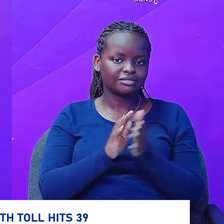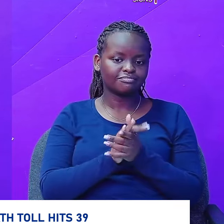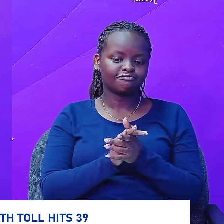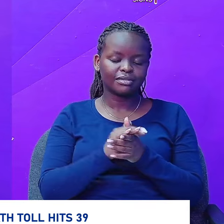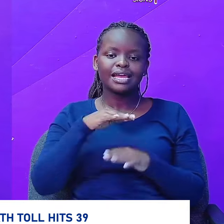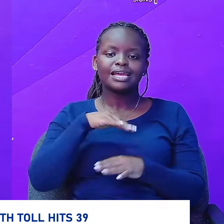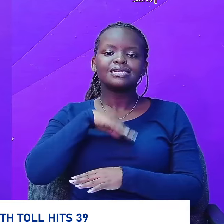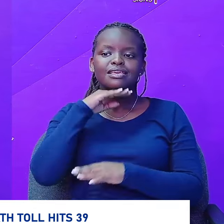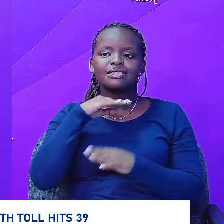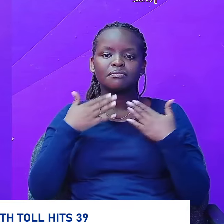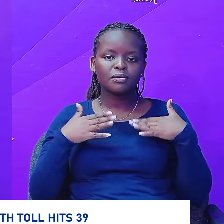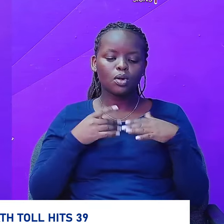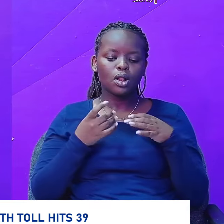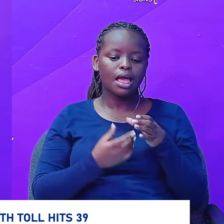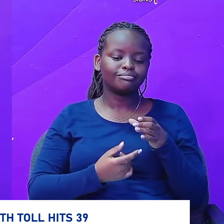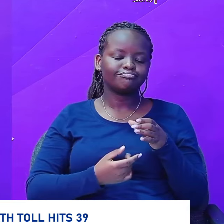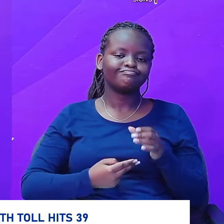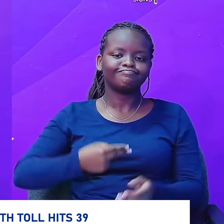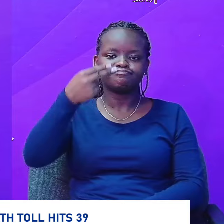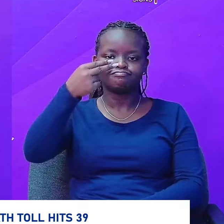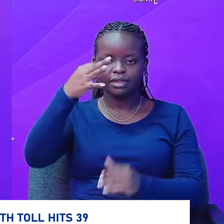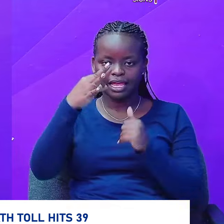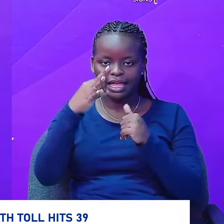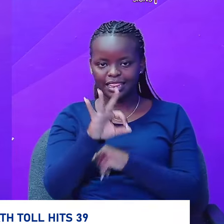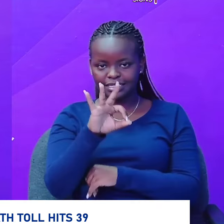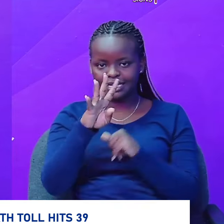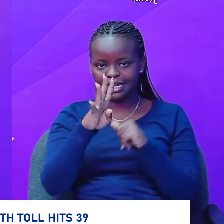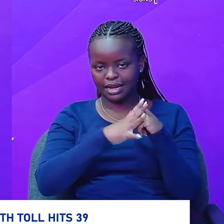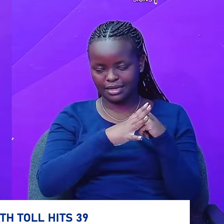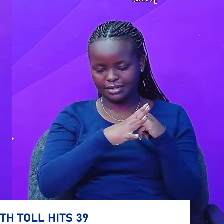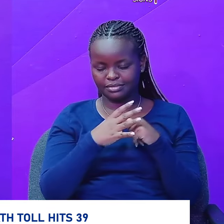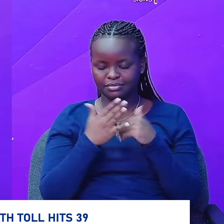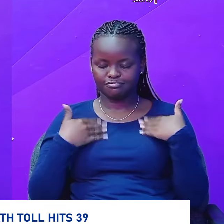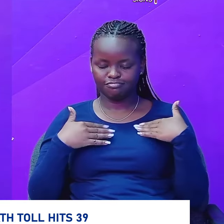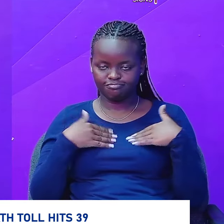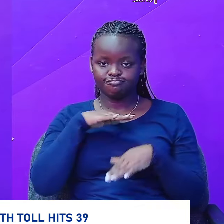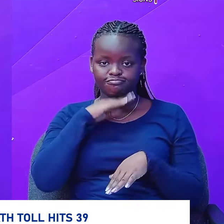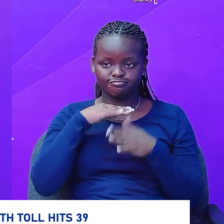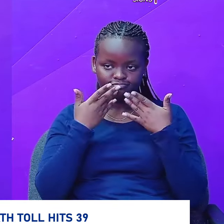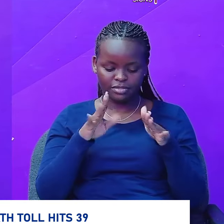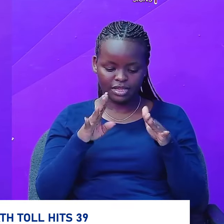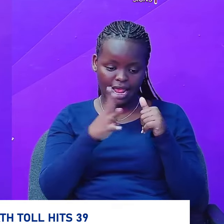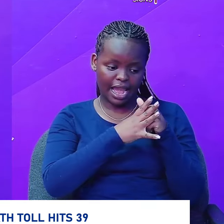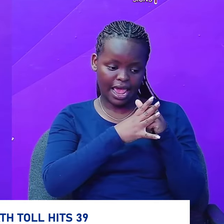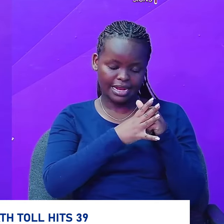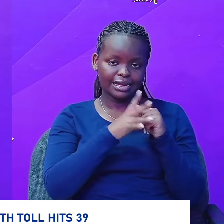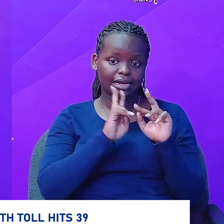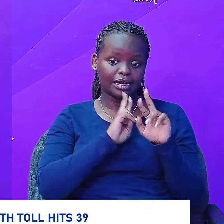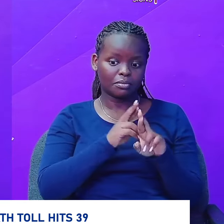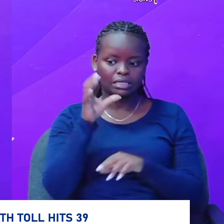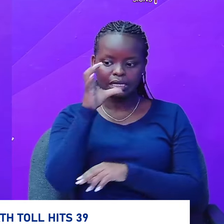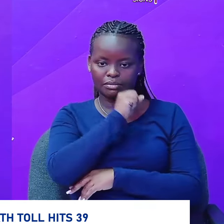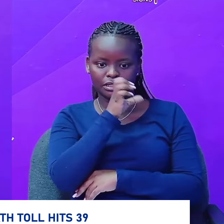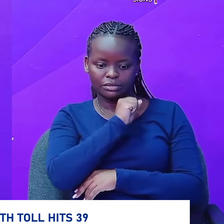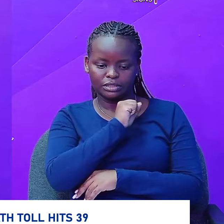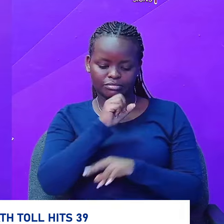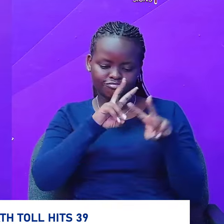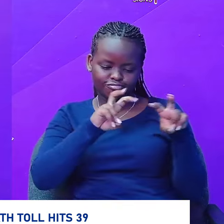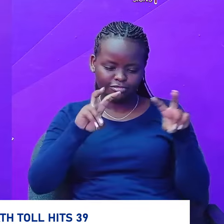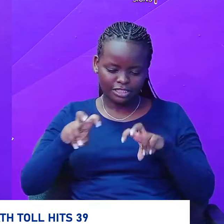has tragically risen to 39. Furthermore, 9 individuals are still reported missing, with search